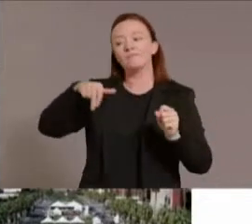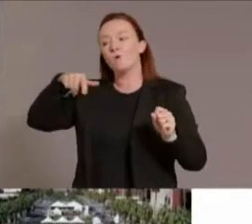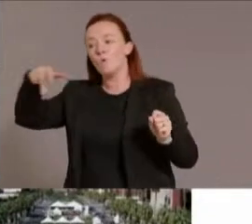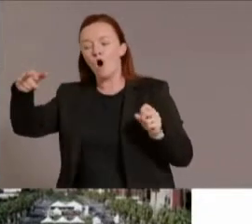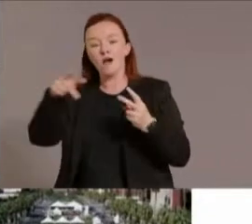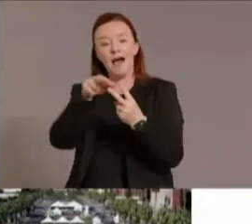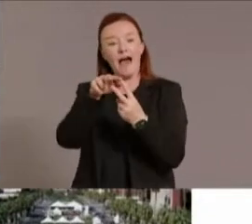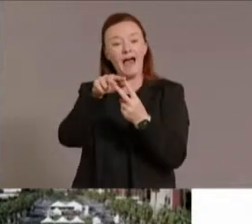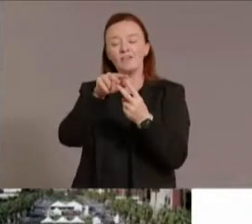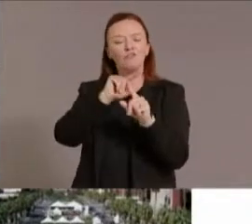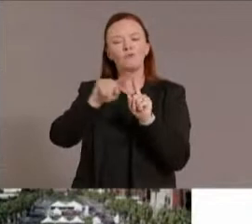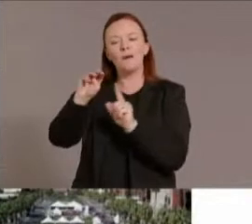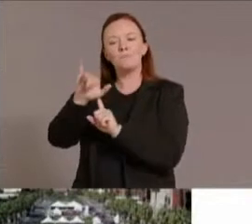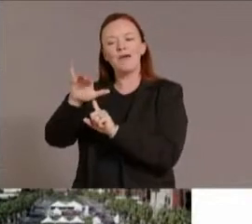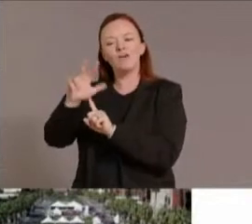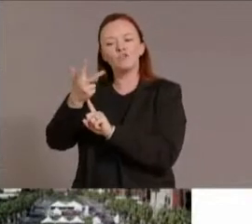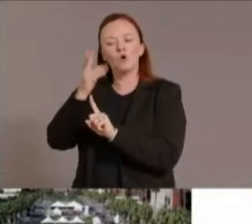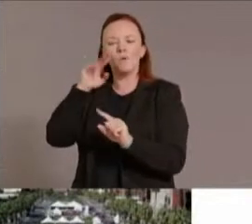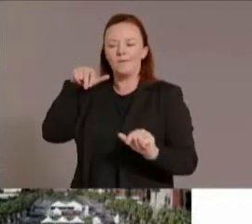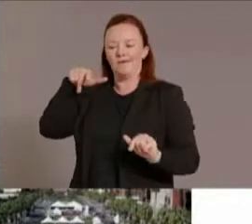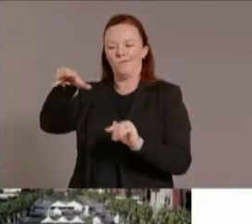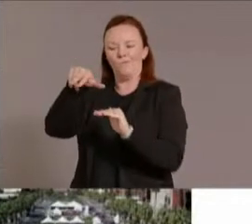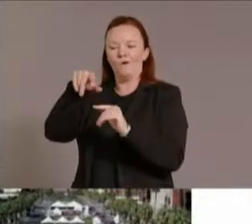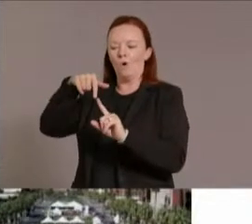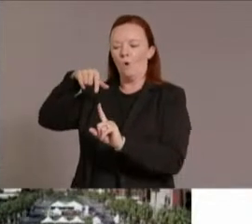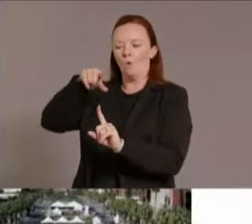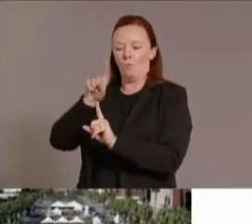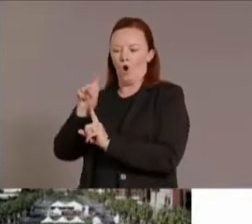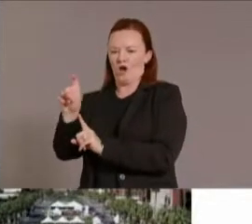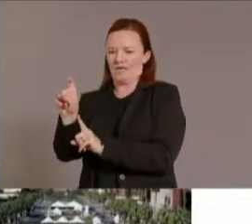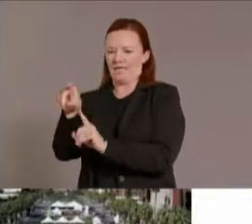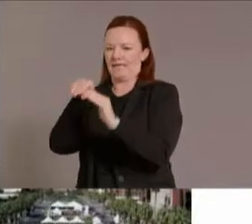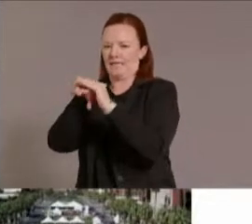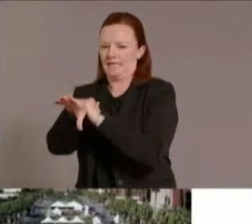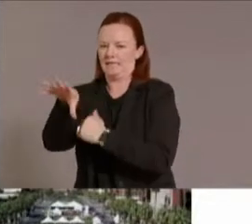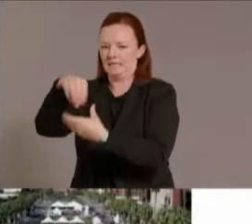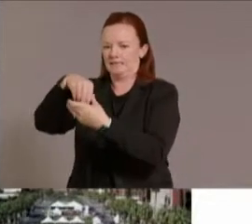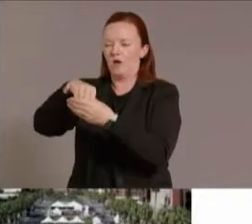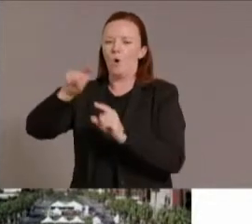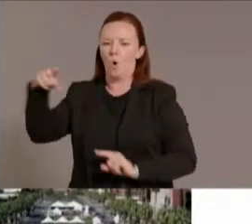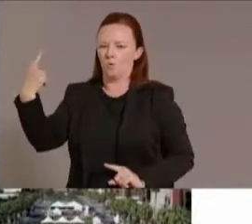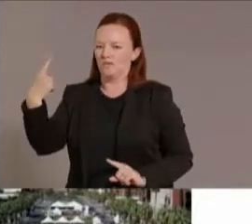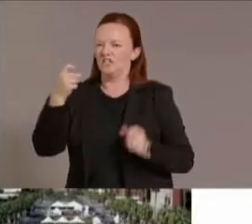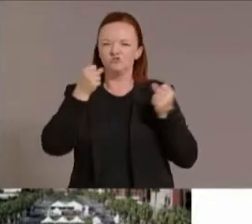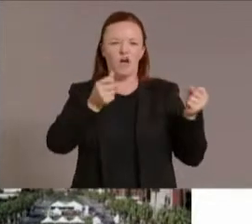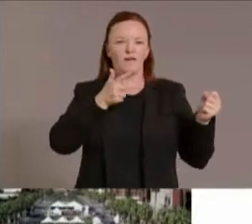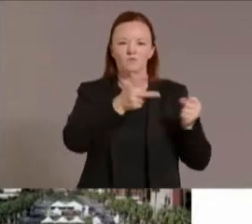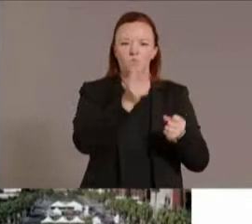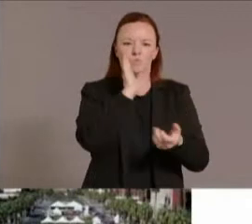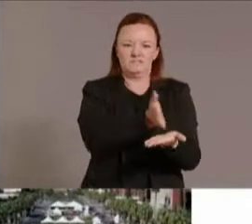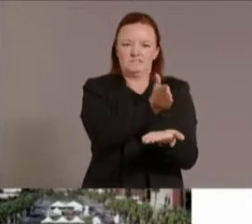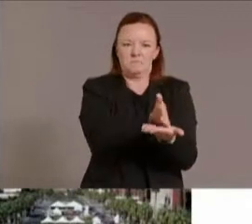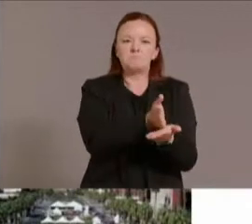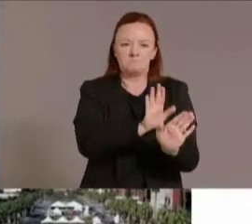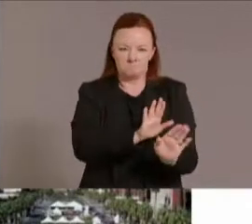walk-in or I guess indoor walk-in appointments only. No drive-through option will be